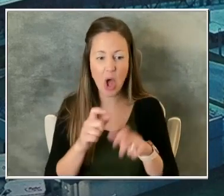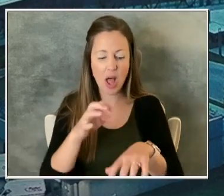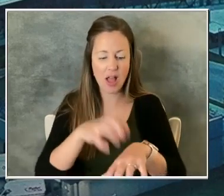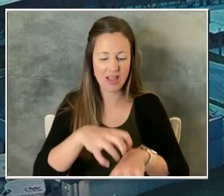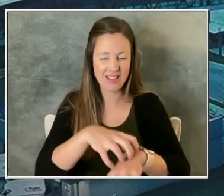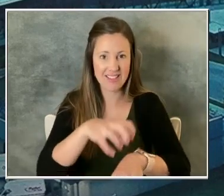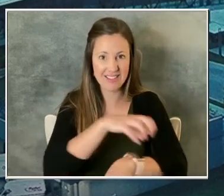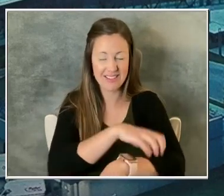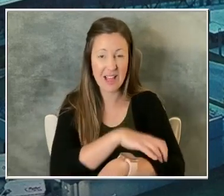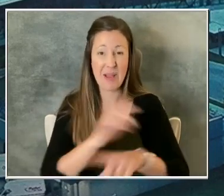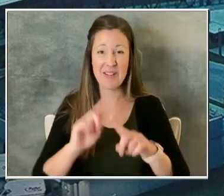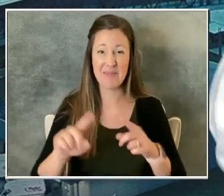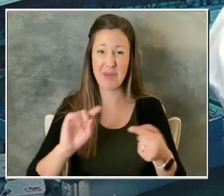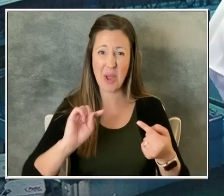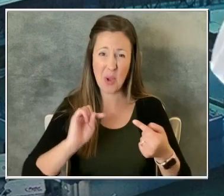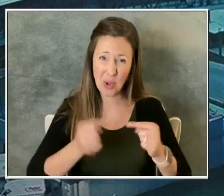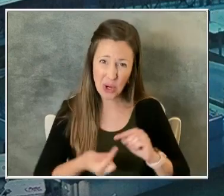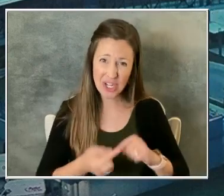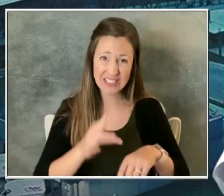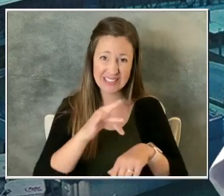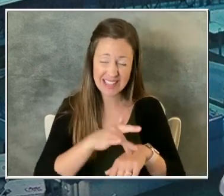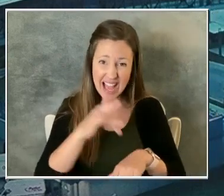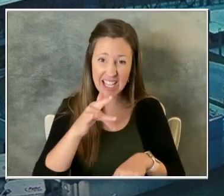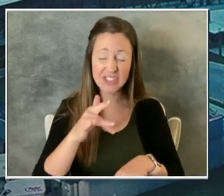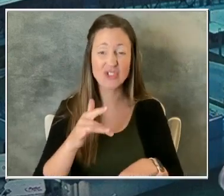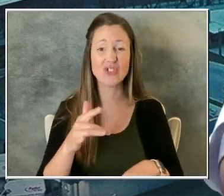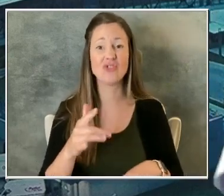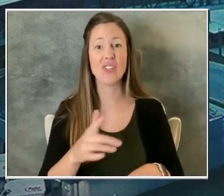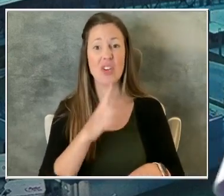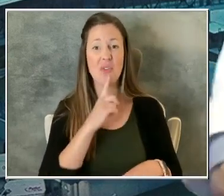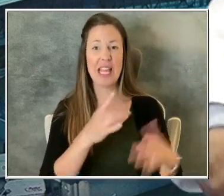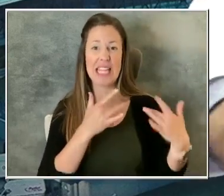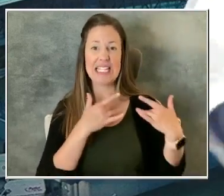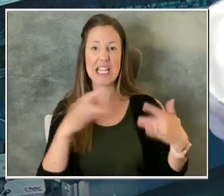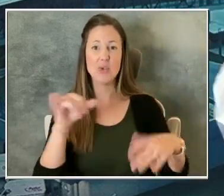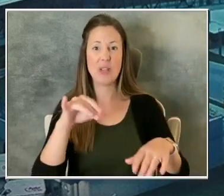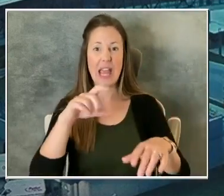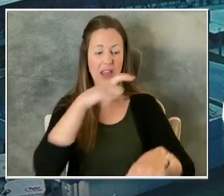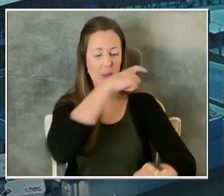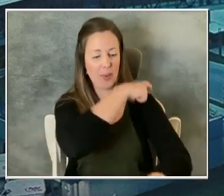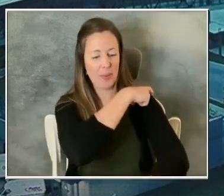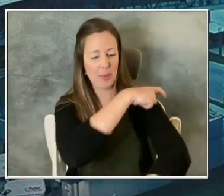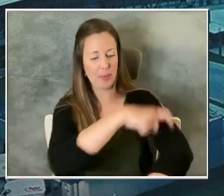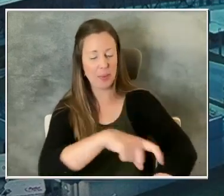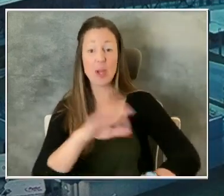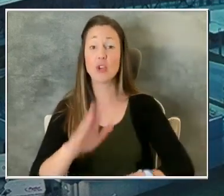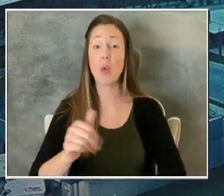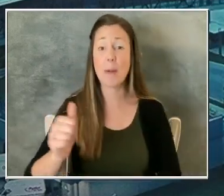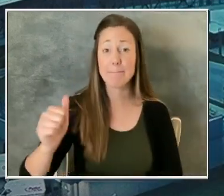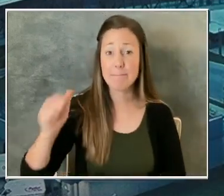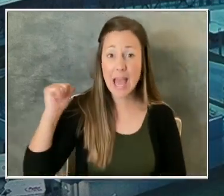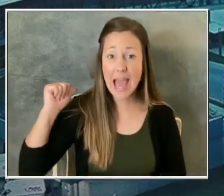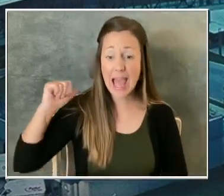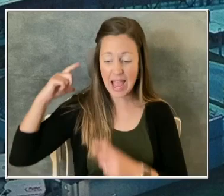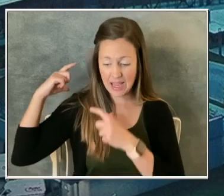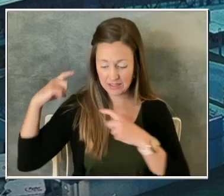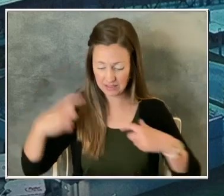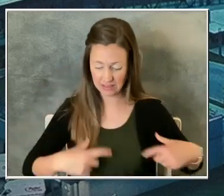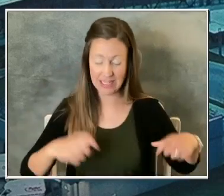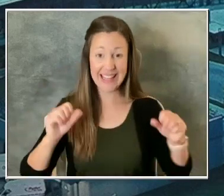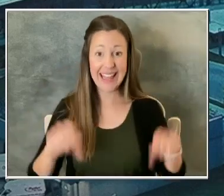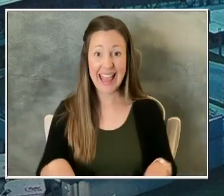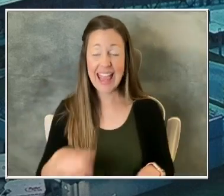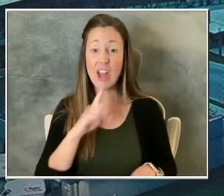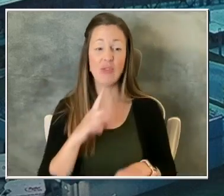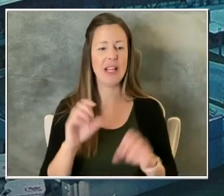run along dermatomes, which means like a band of your skin, and it can go from your back all the way around to your chest, and sometimes it can be more